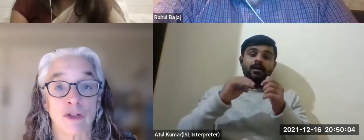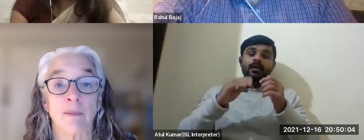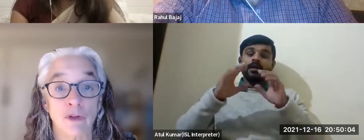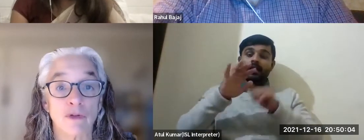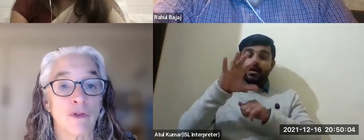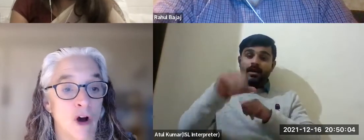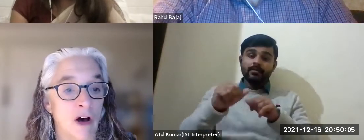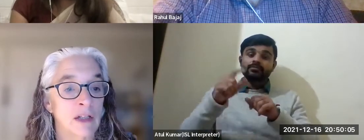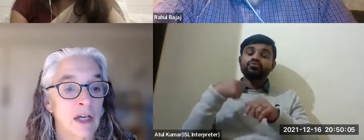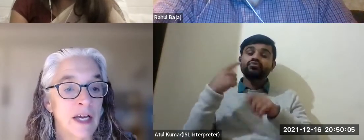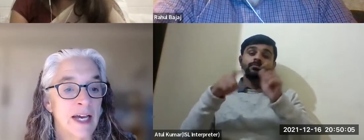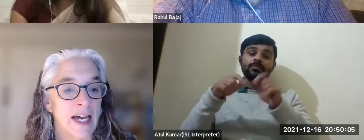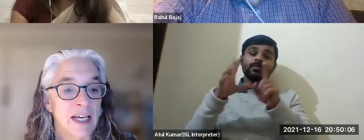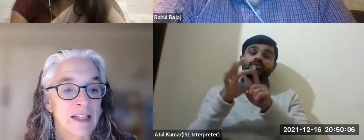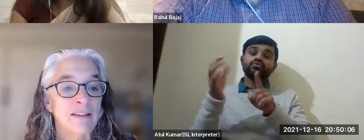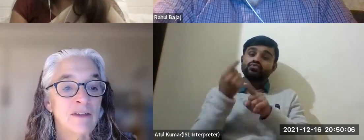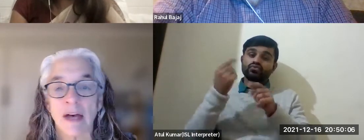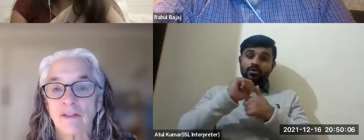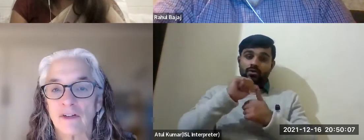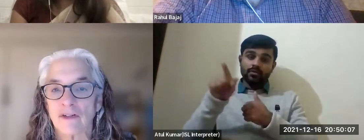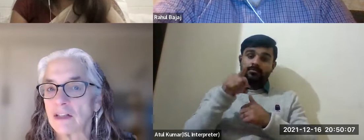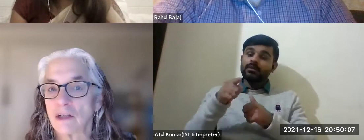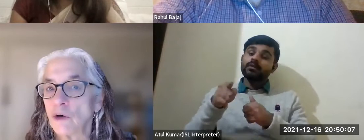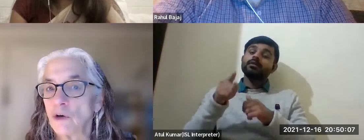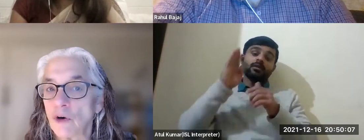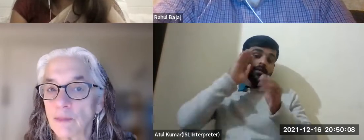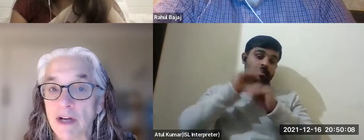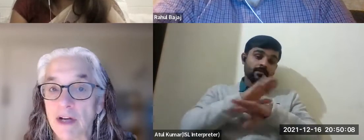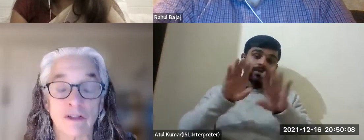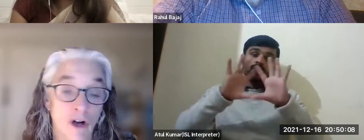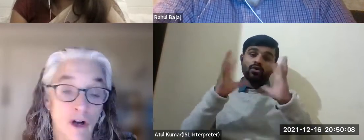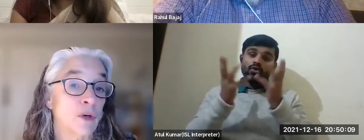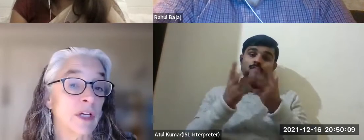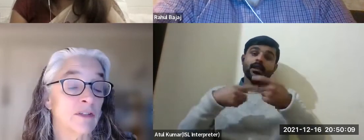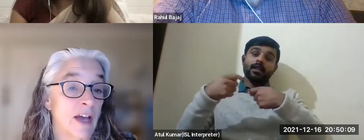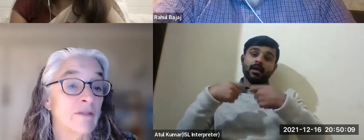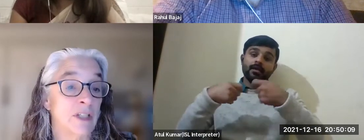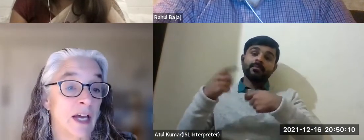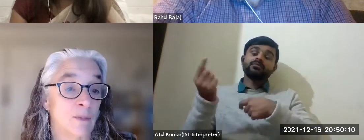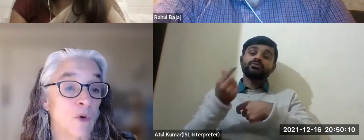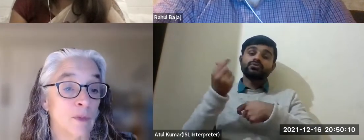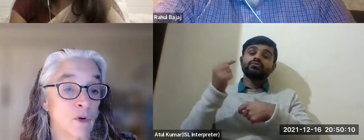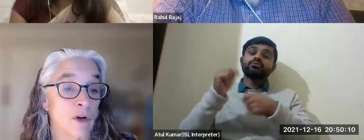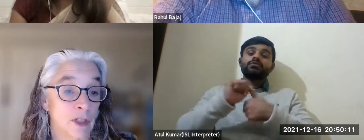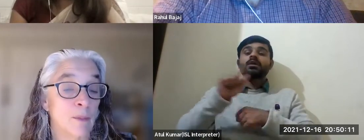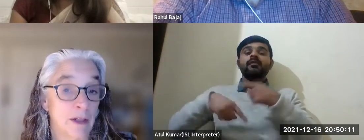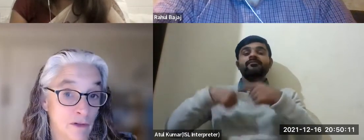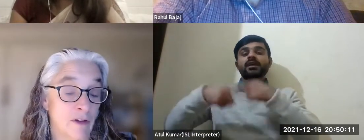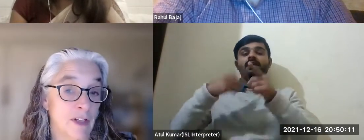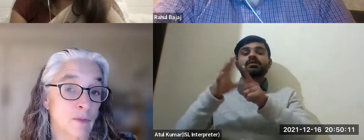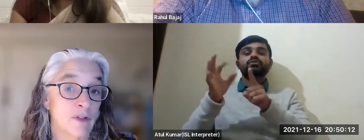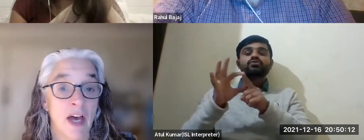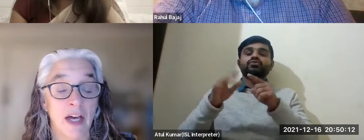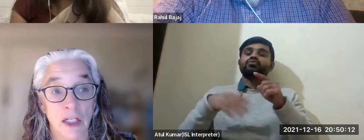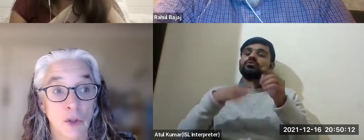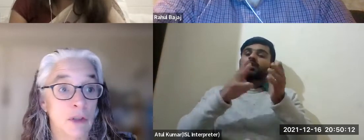essential for some, useful for all. And that's a message that the global corporations are showing us every day, more and more. You know, Microsoft,